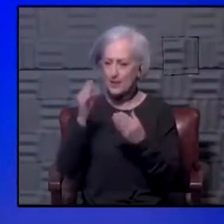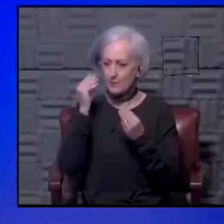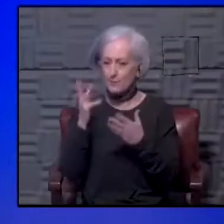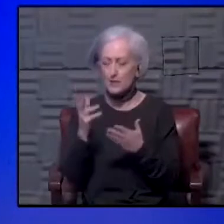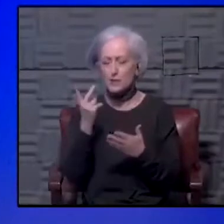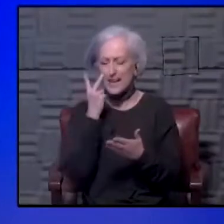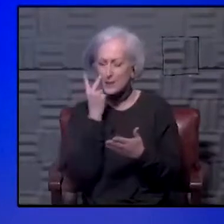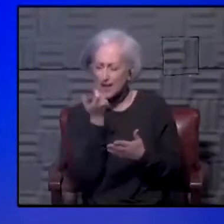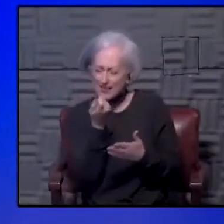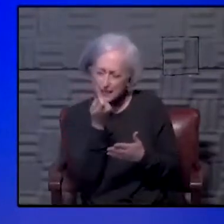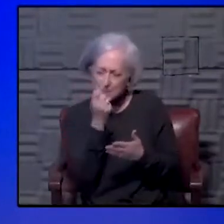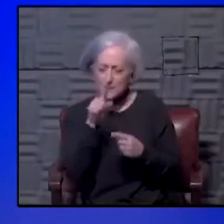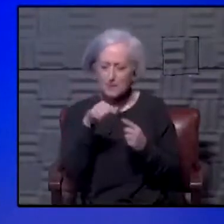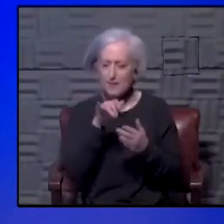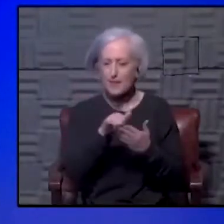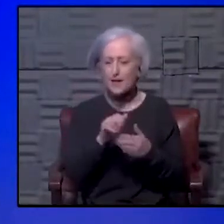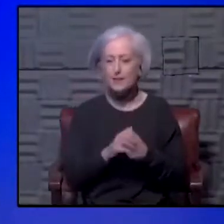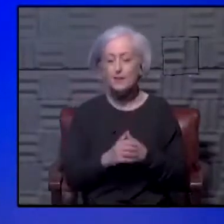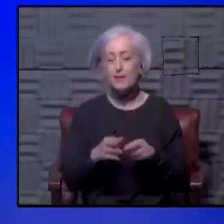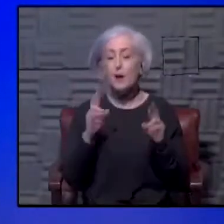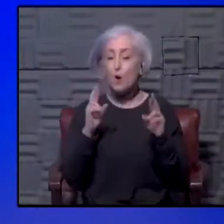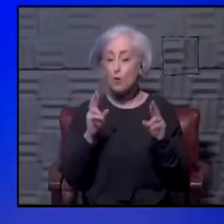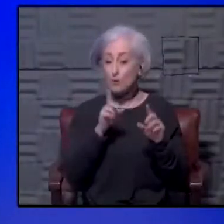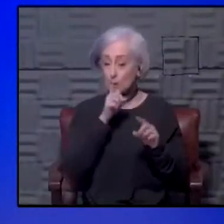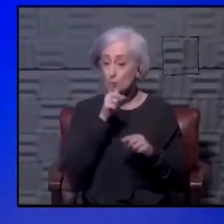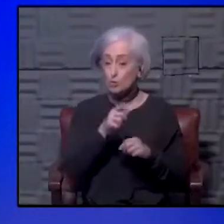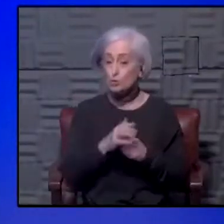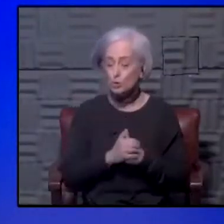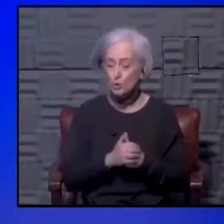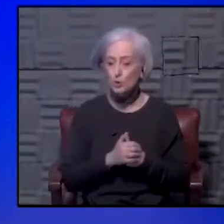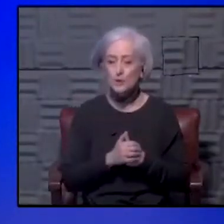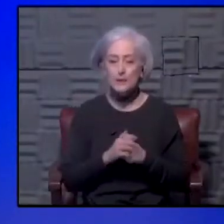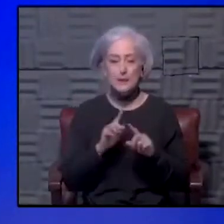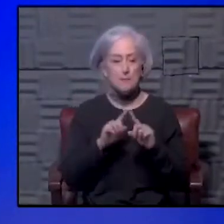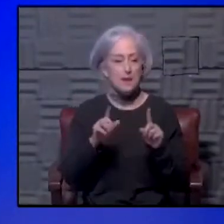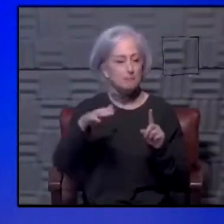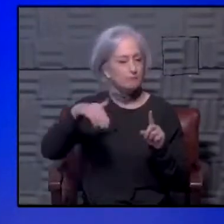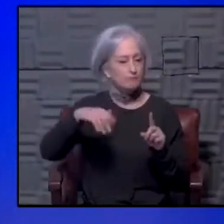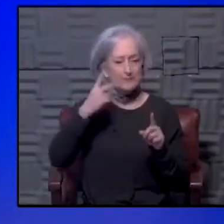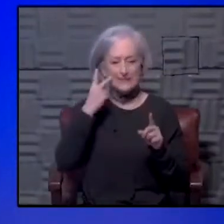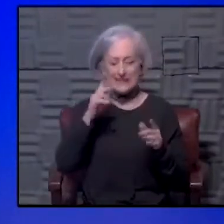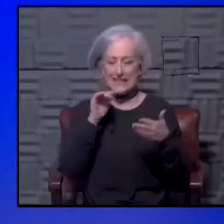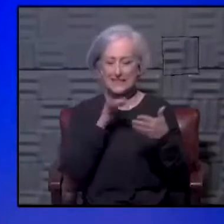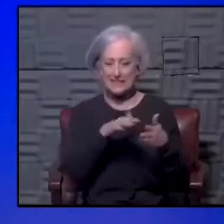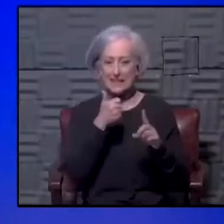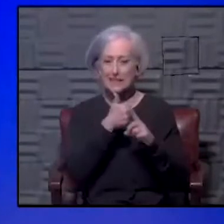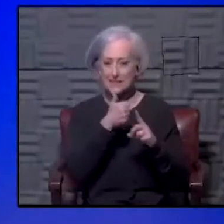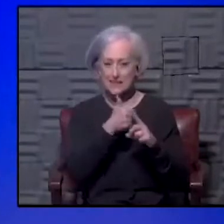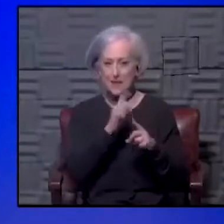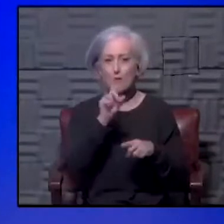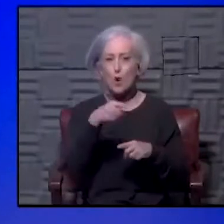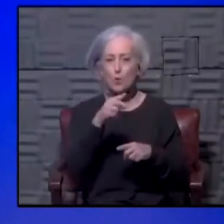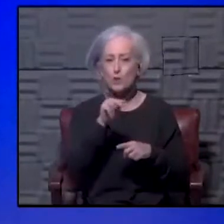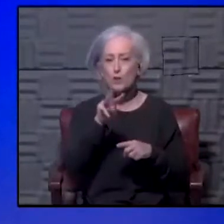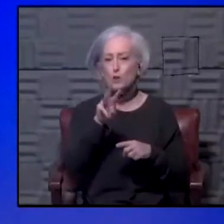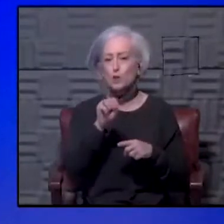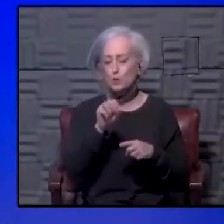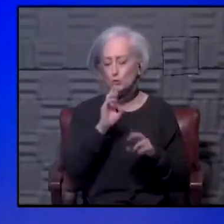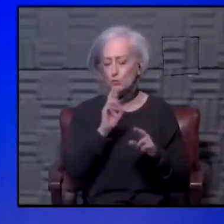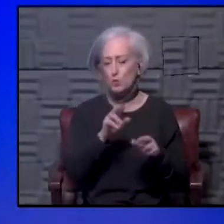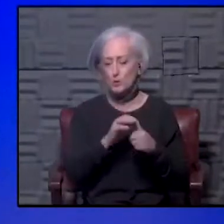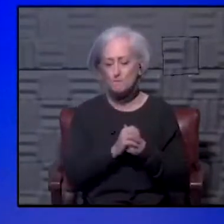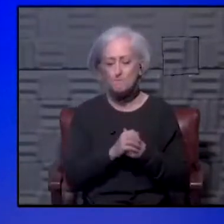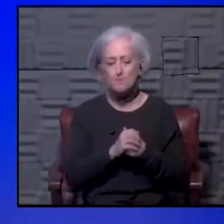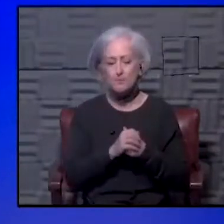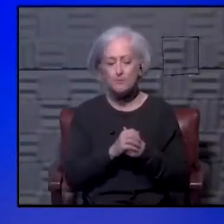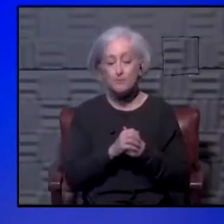that. You know, we hope that's true, but I haven't seen the study itself, just the news reports. And that would be good.